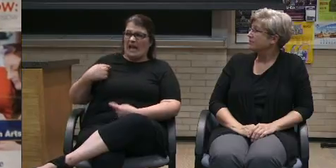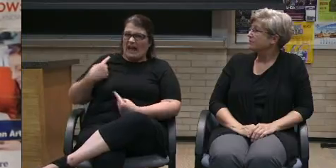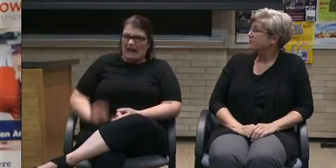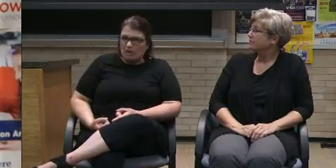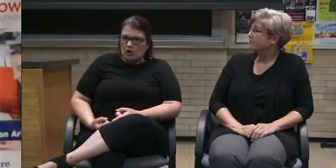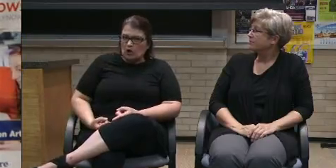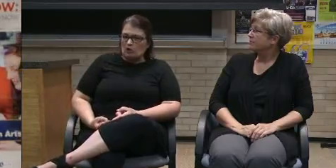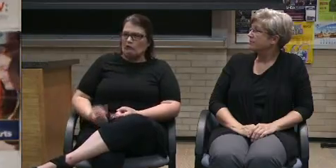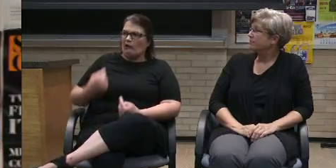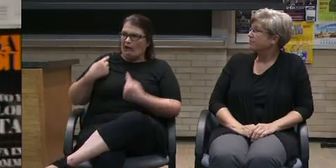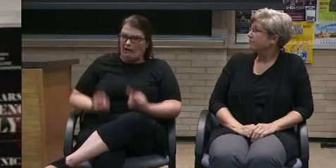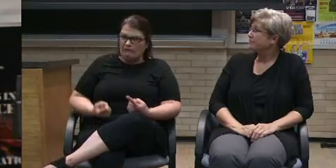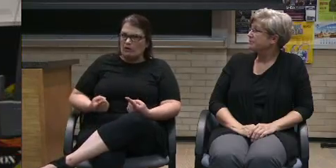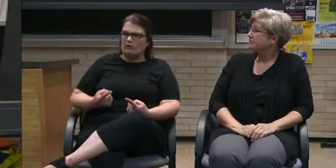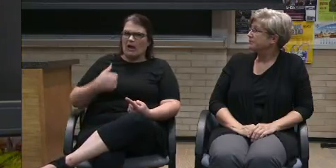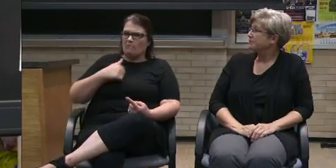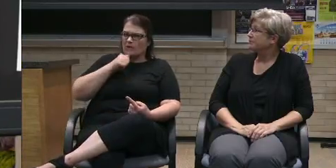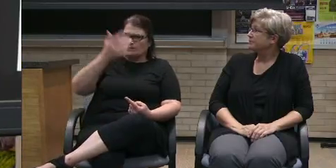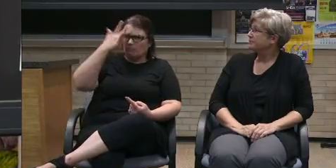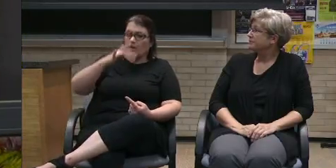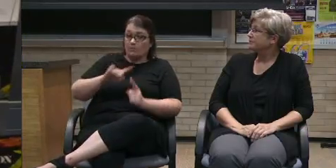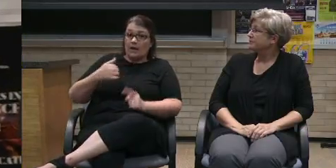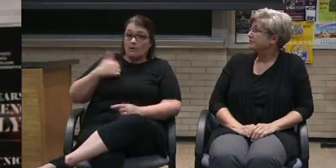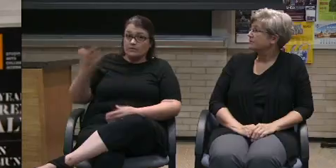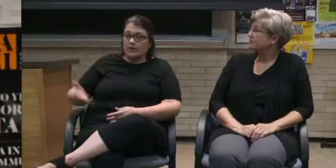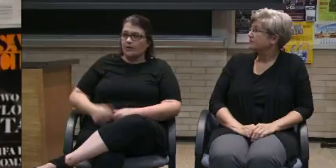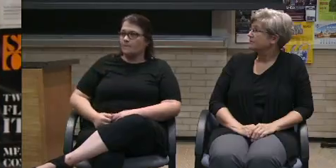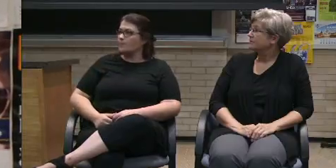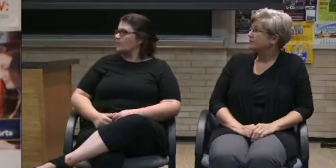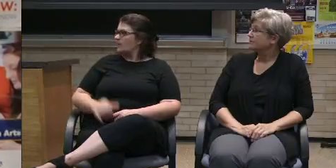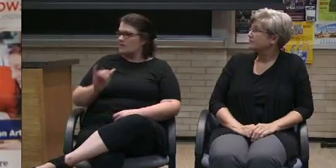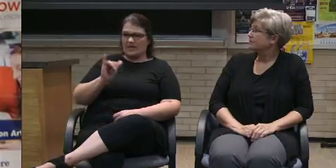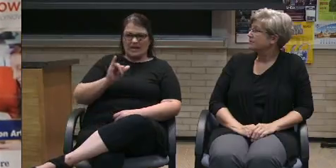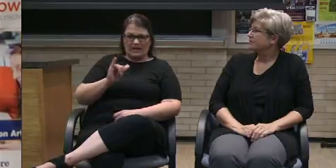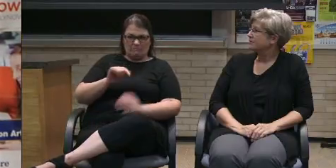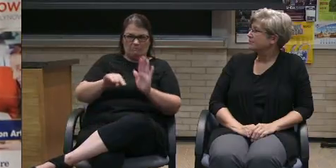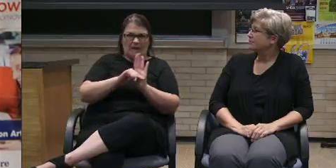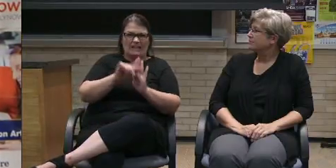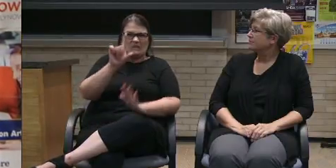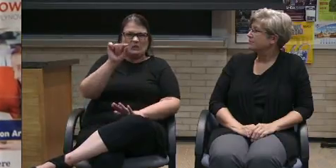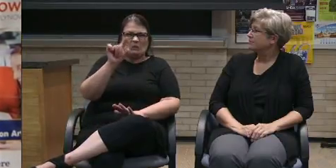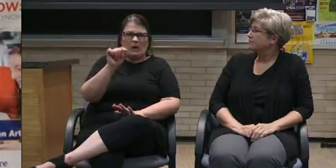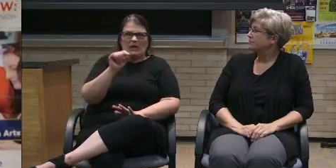Yeah, not so bright, but I was there. It's like 20 below without the wind chill.